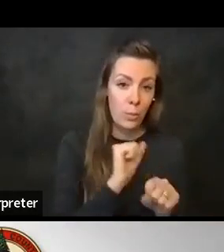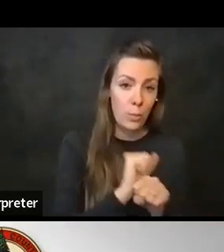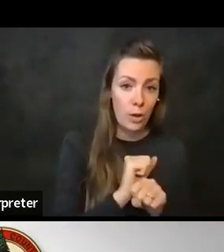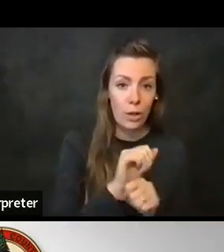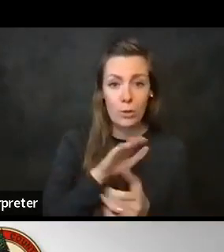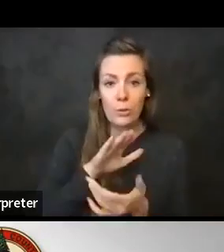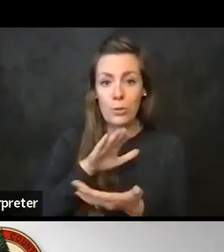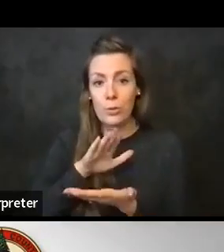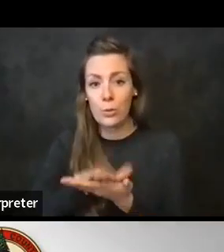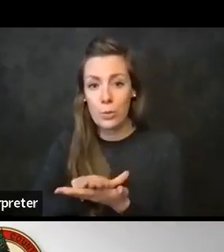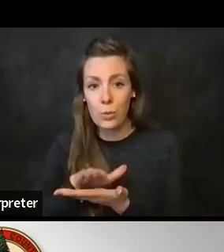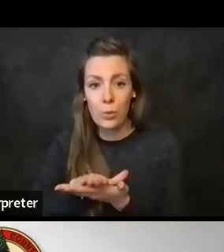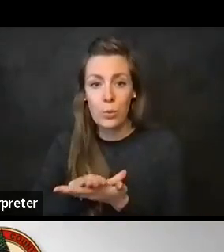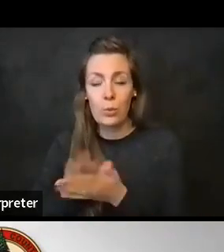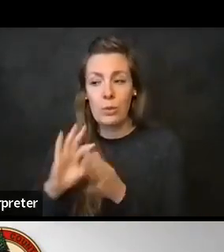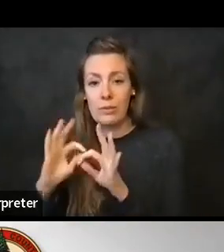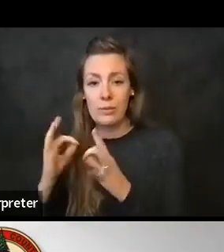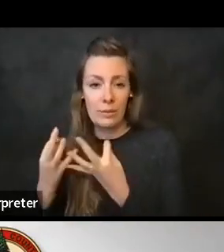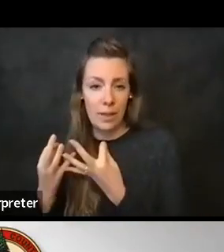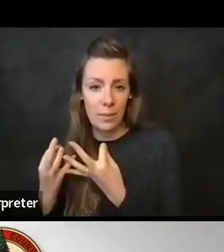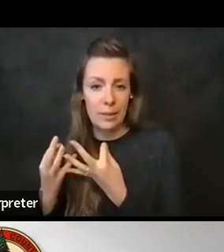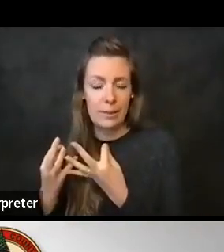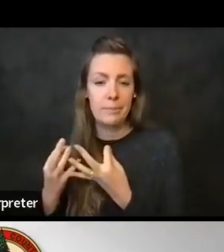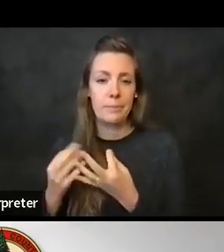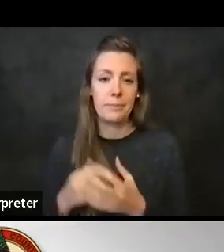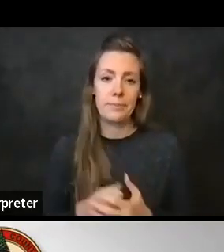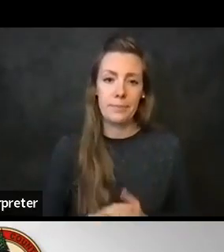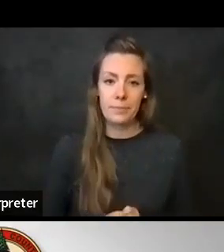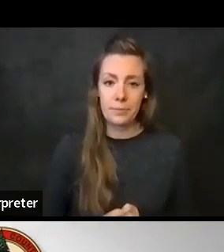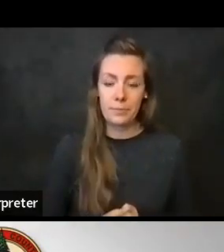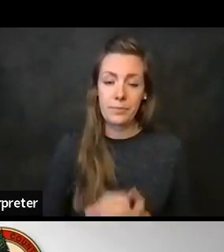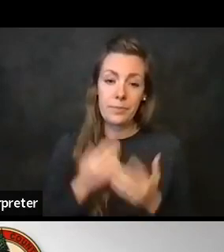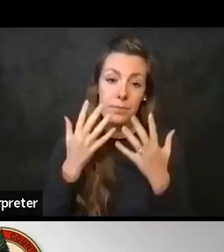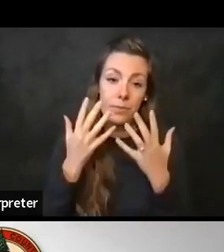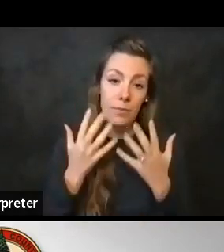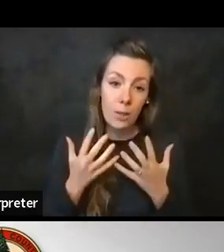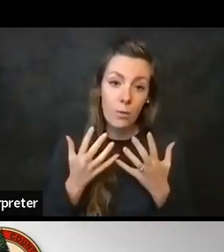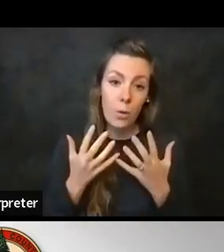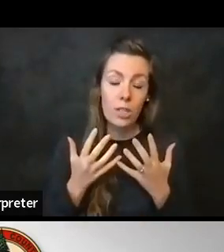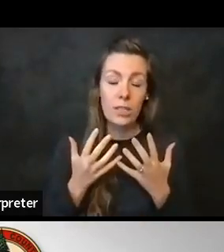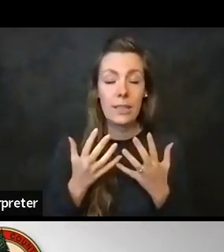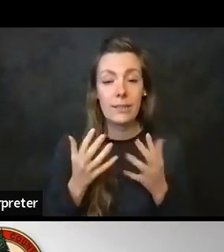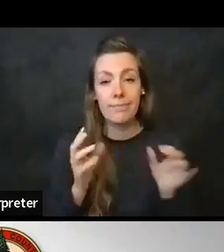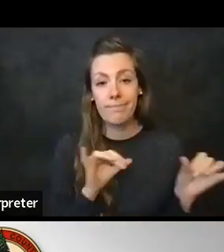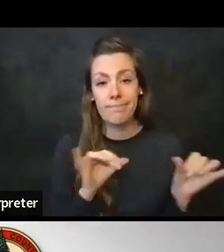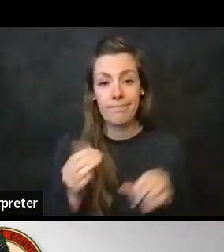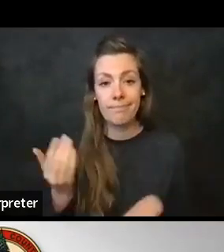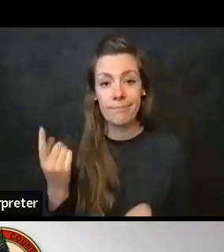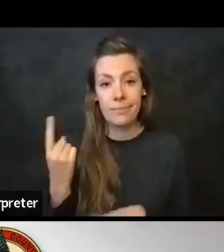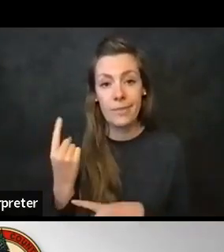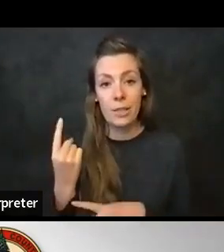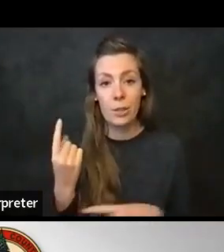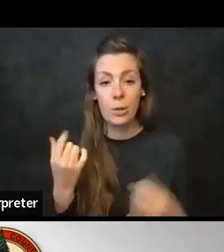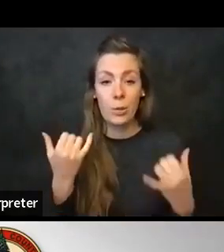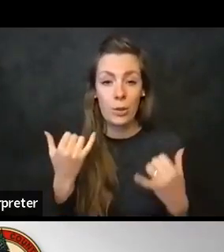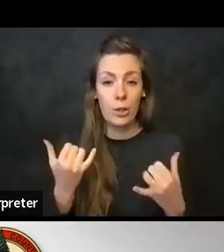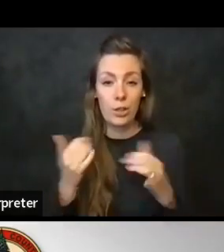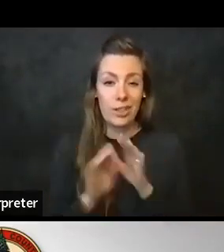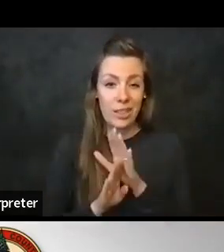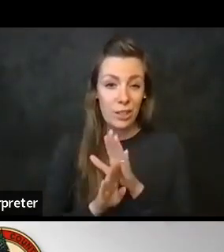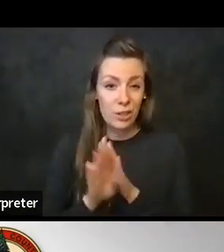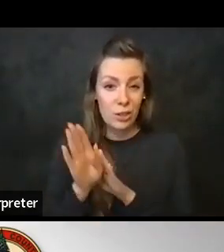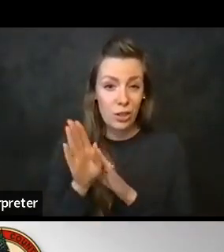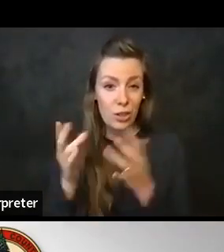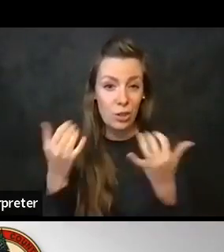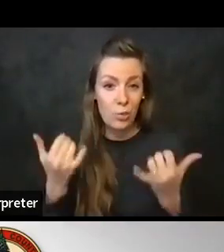school to our family life. Unfortunately, as we were a year ago, we are currently in the middle of a surge here in